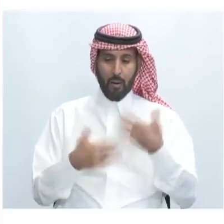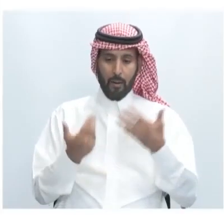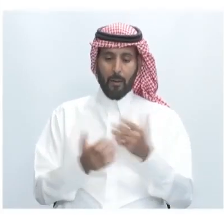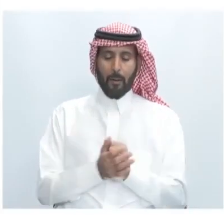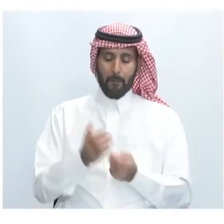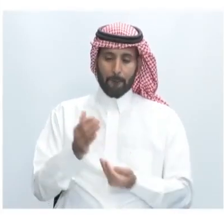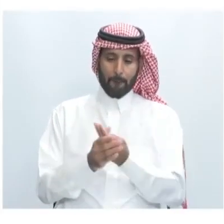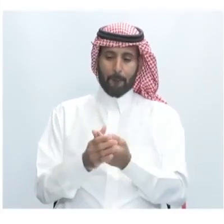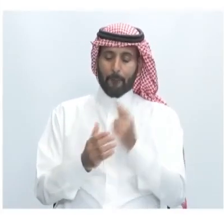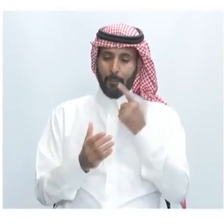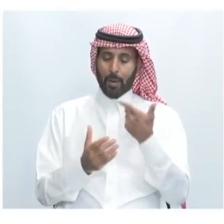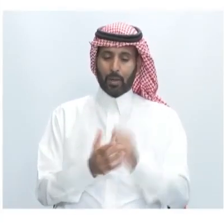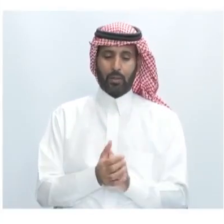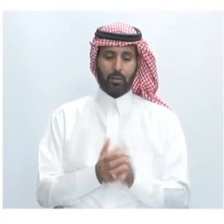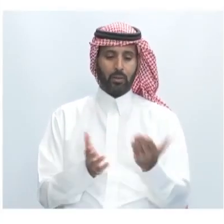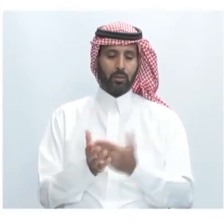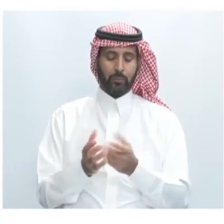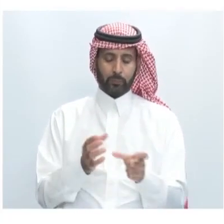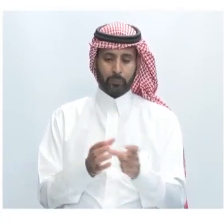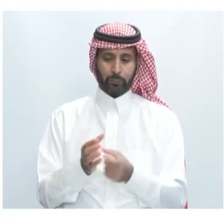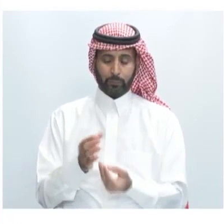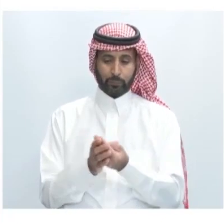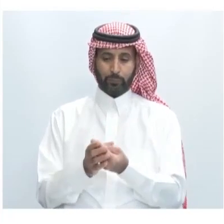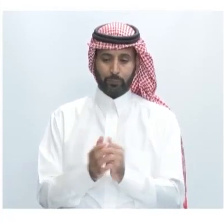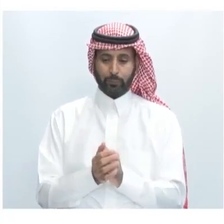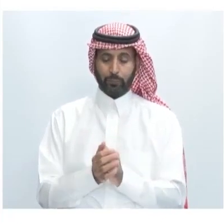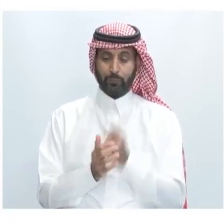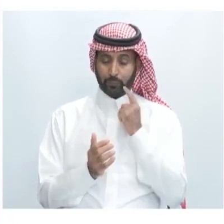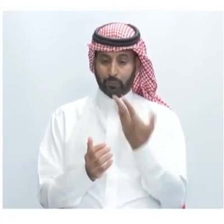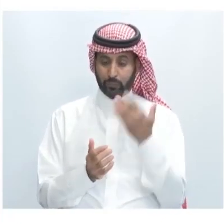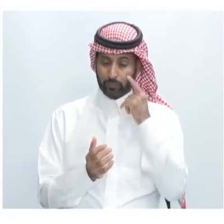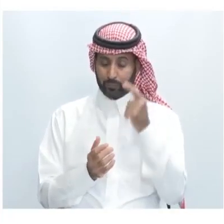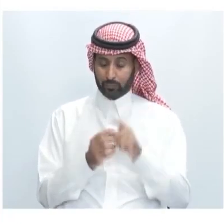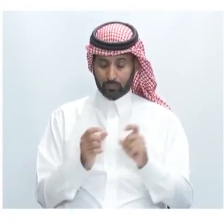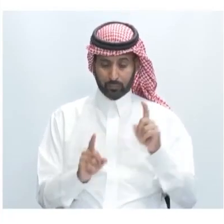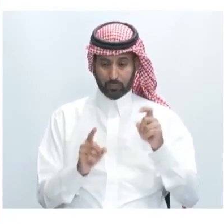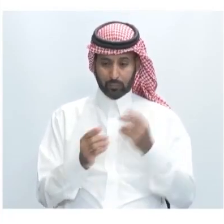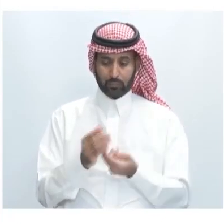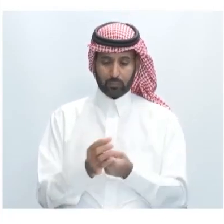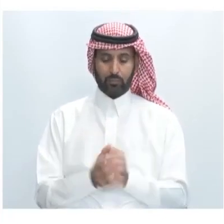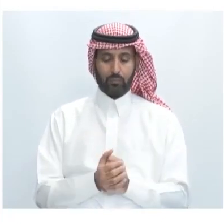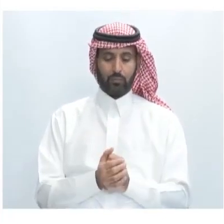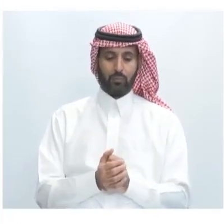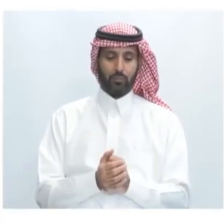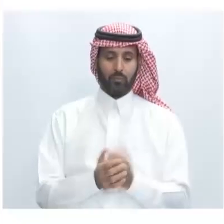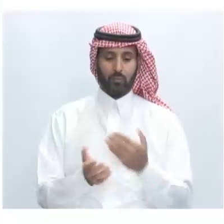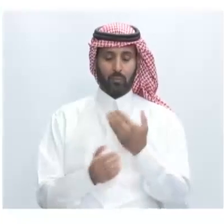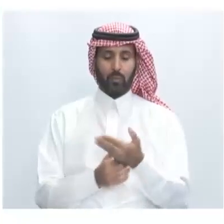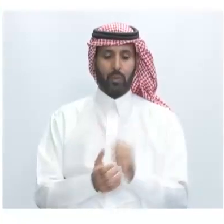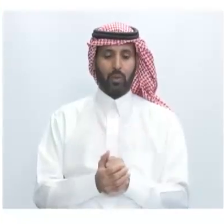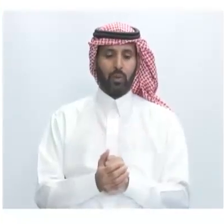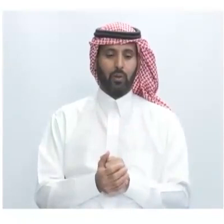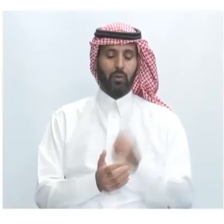are downloading the game. I'm going to download a game from a new online game store. Excellent. Let's continue